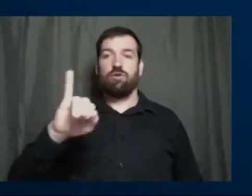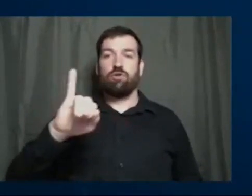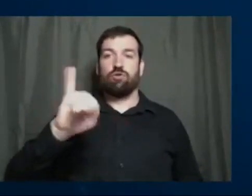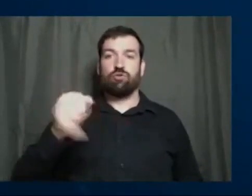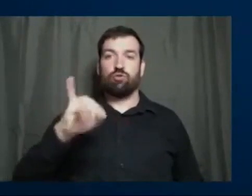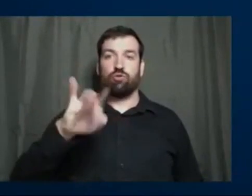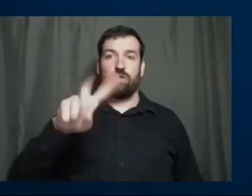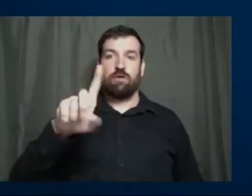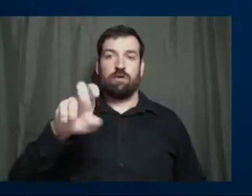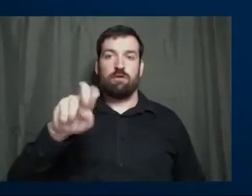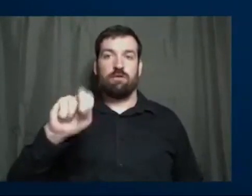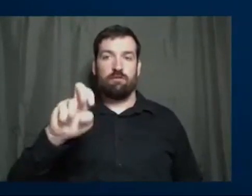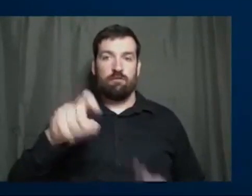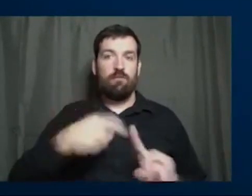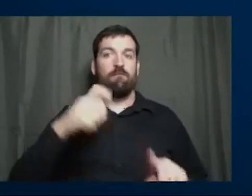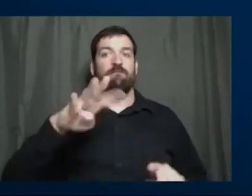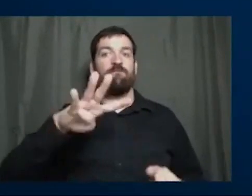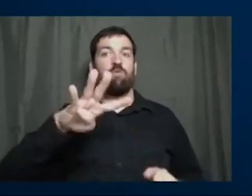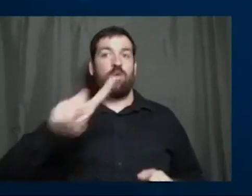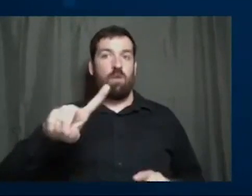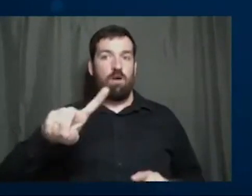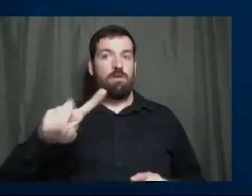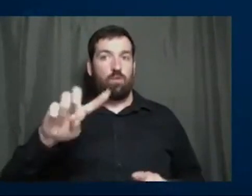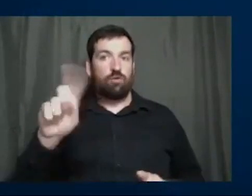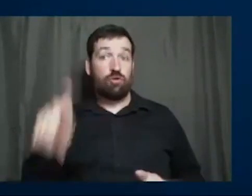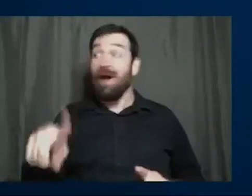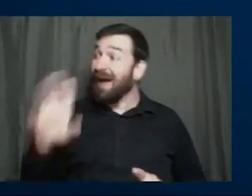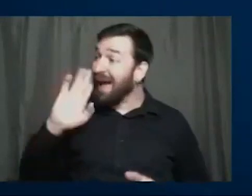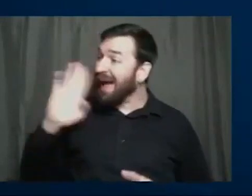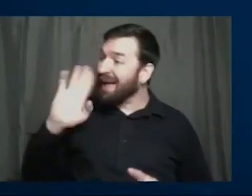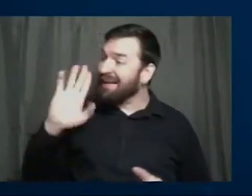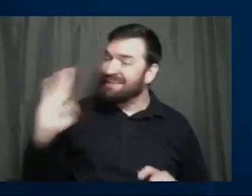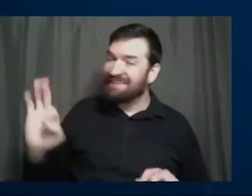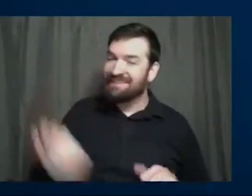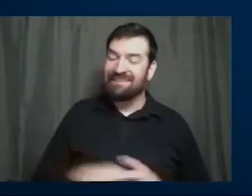ask a question. It's just okay. Go ahead. late. Hey, how are ya?